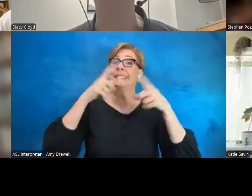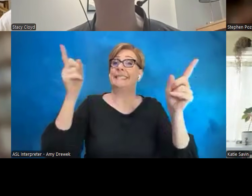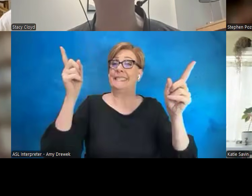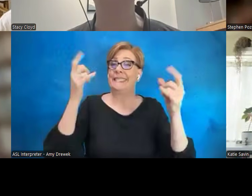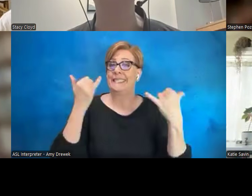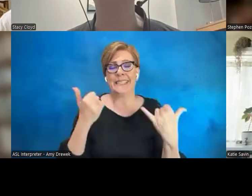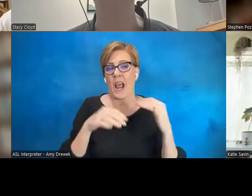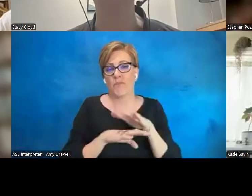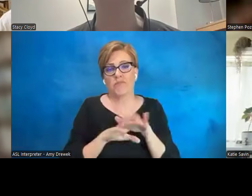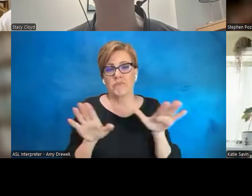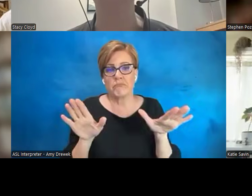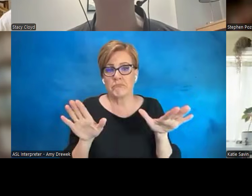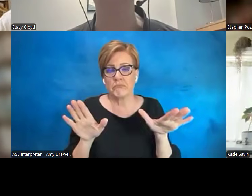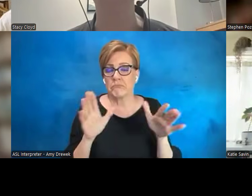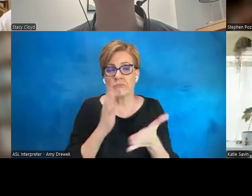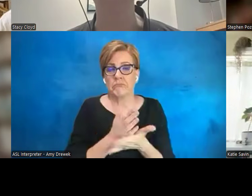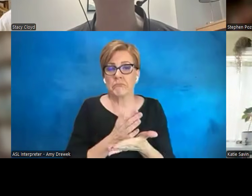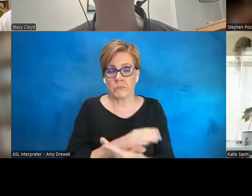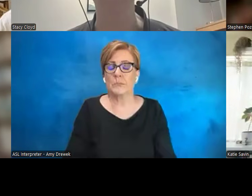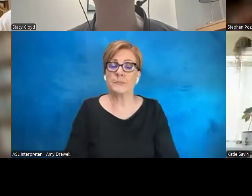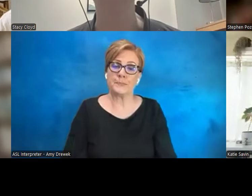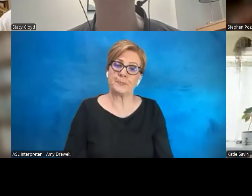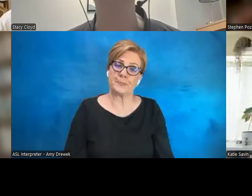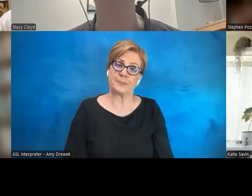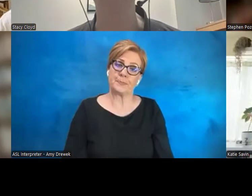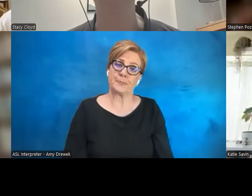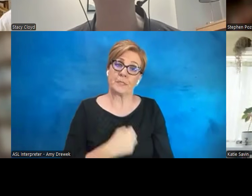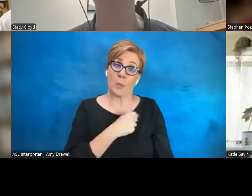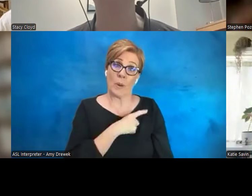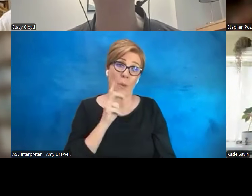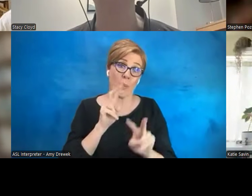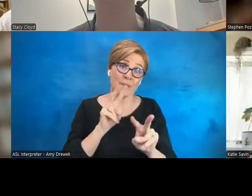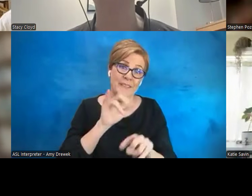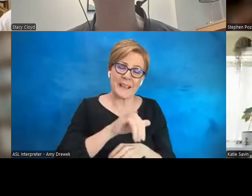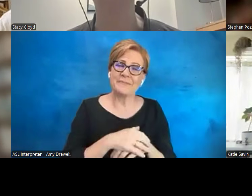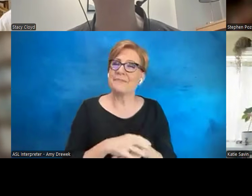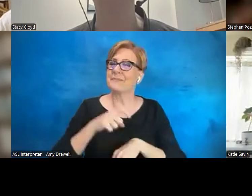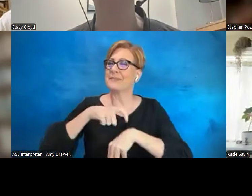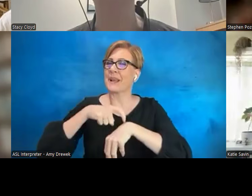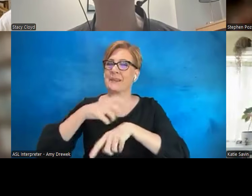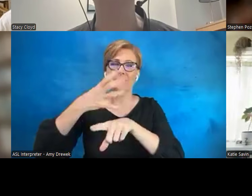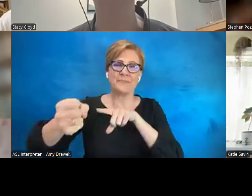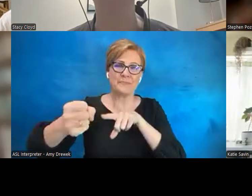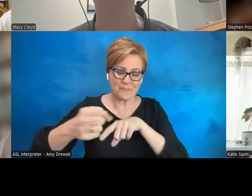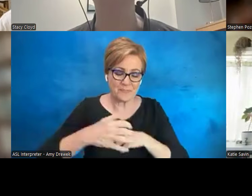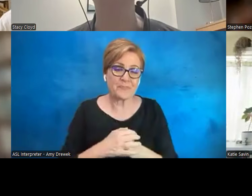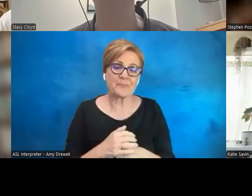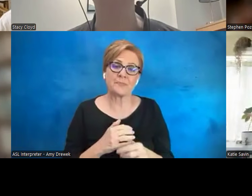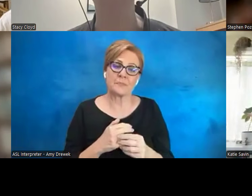not going live now in April. So we'll have to keep an eye on that. But we are at time, and as I